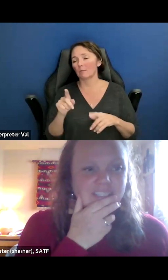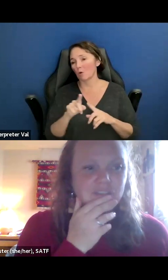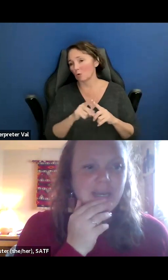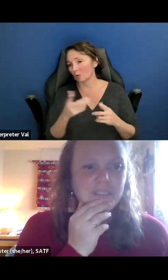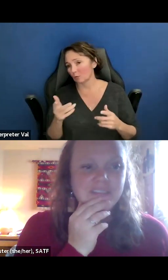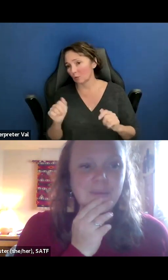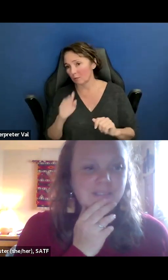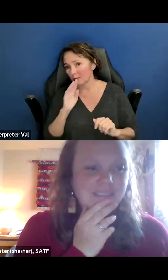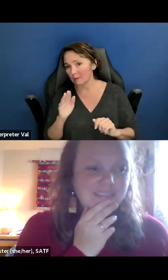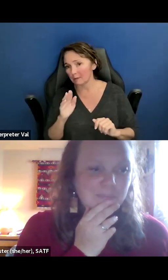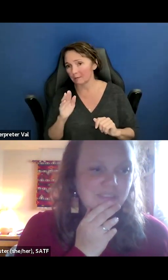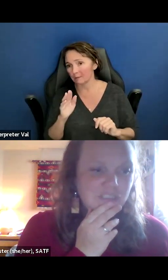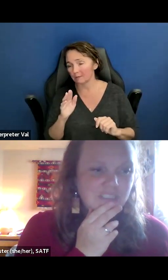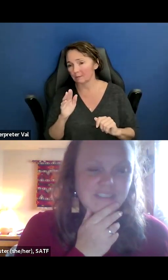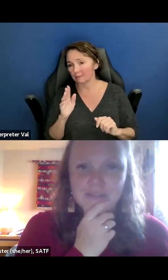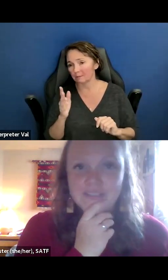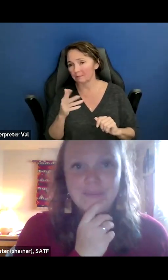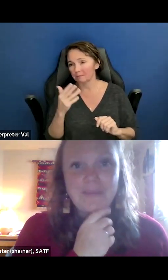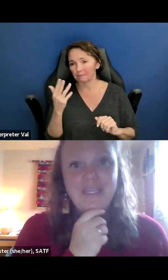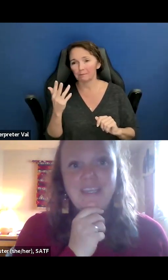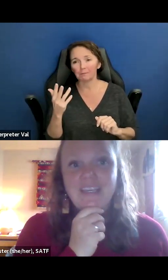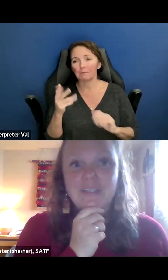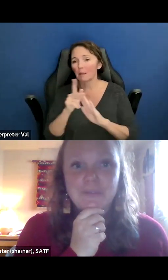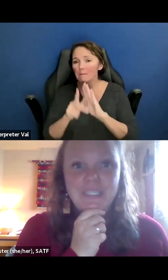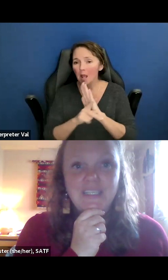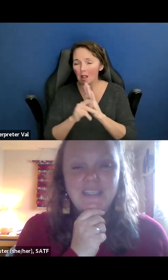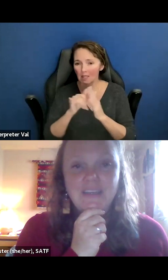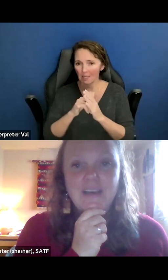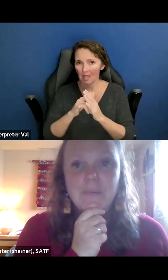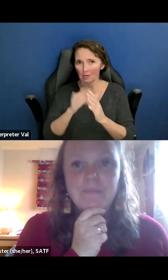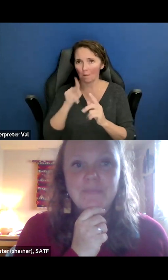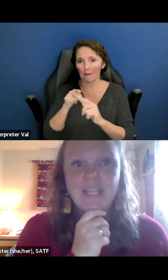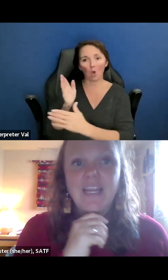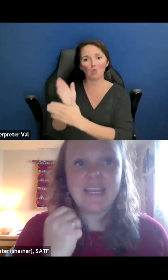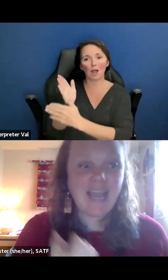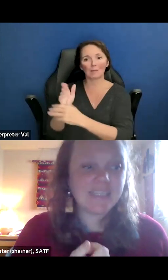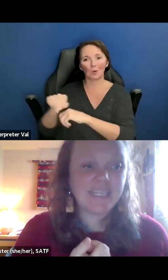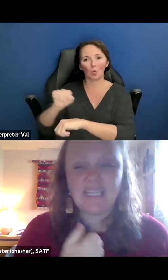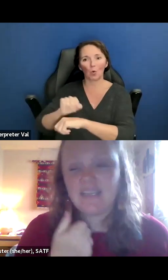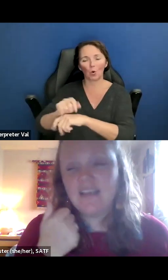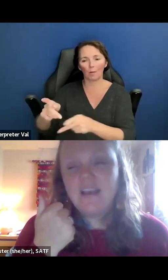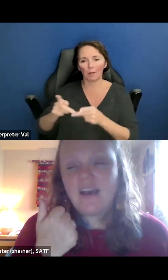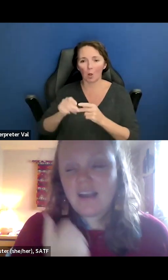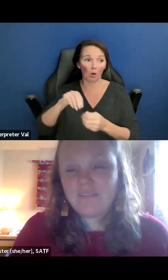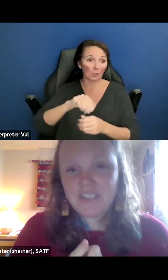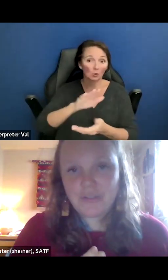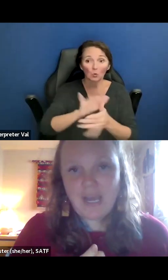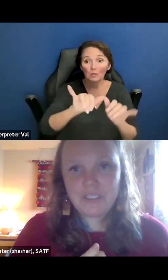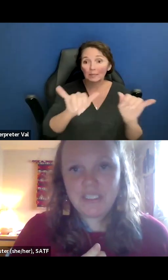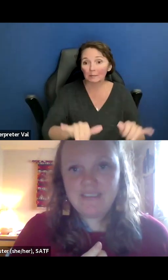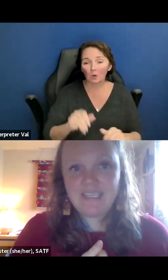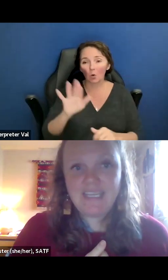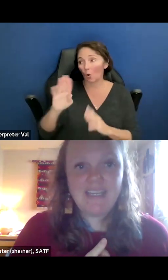including confidential options and policies and procedures. So this might be including and highlighting